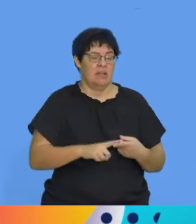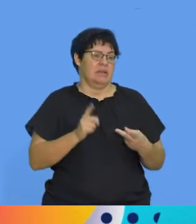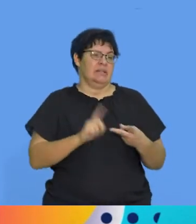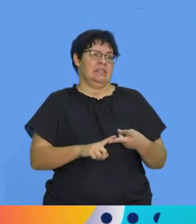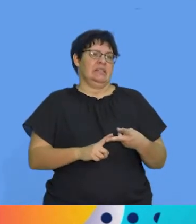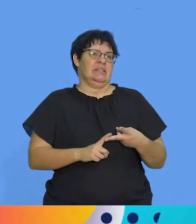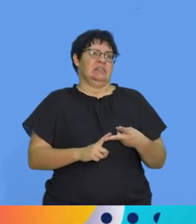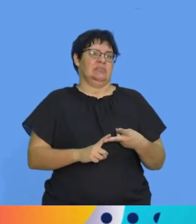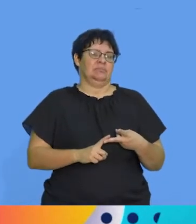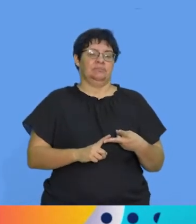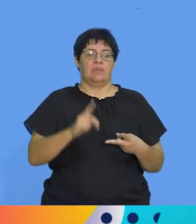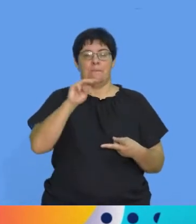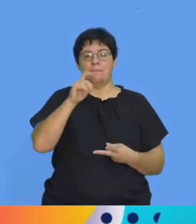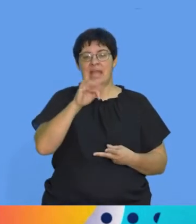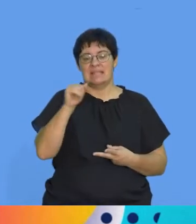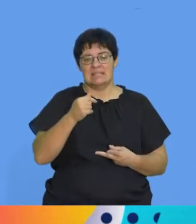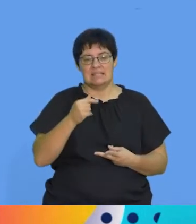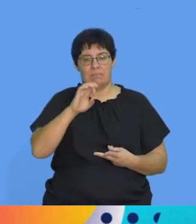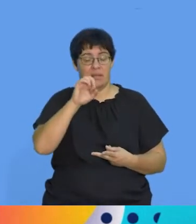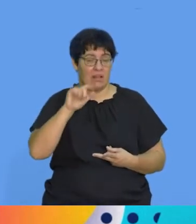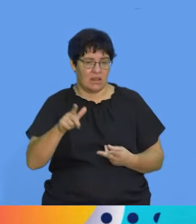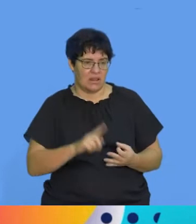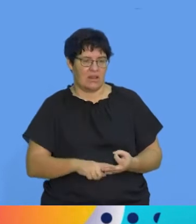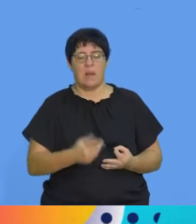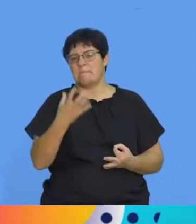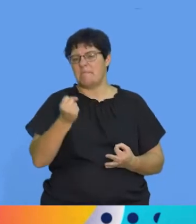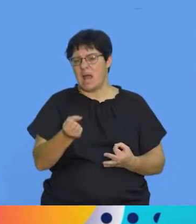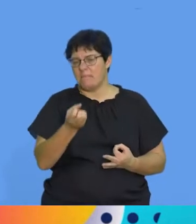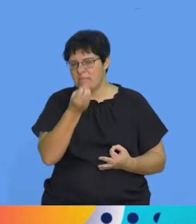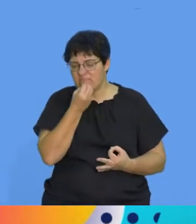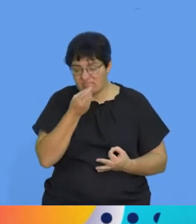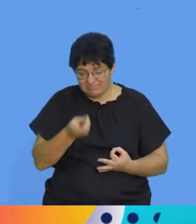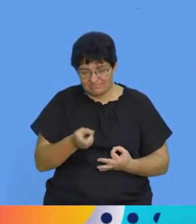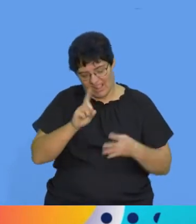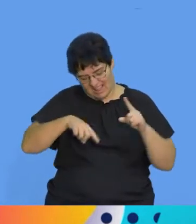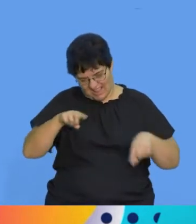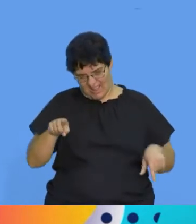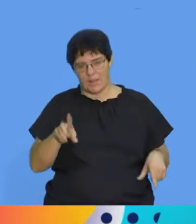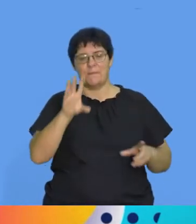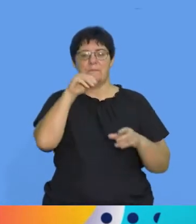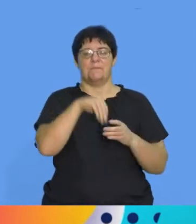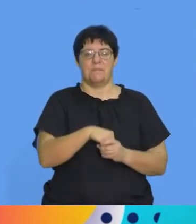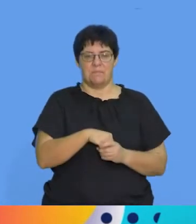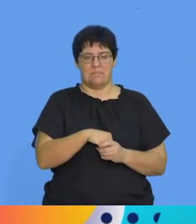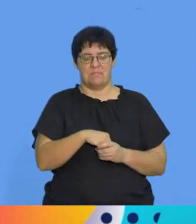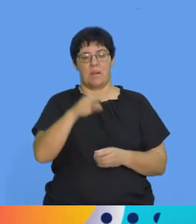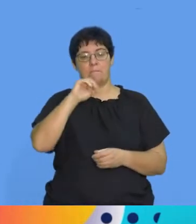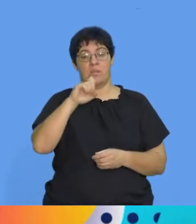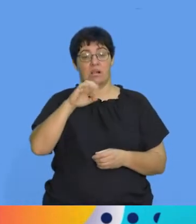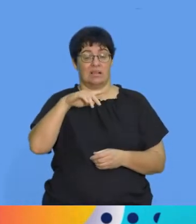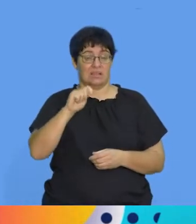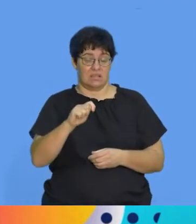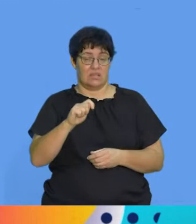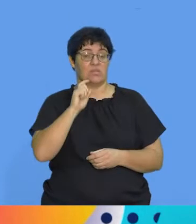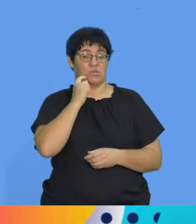eat, in your maize meal that you have, in your pap that you eat, those kind of things you're going to find malt